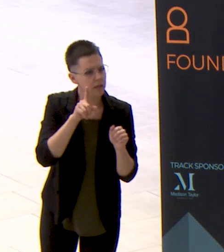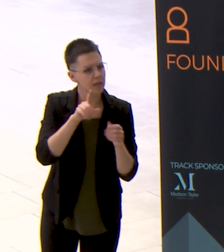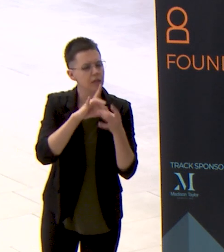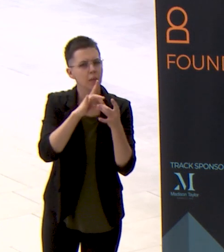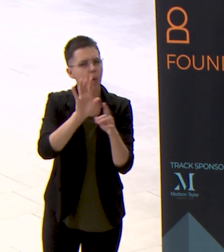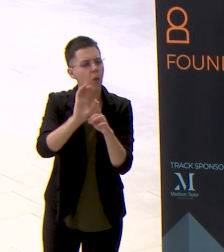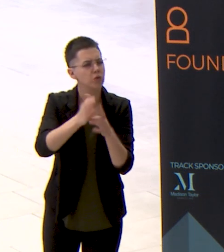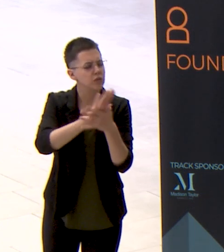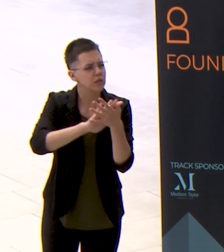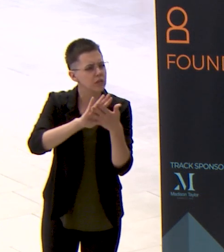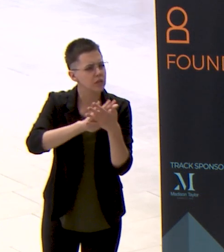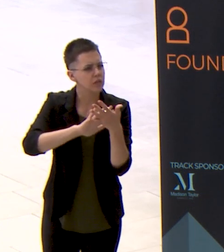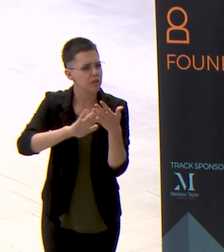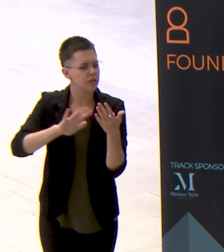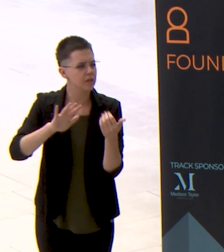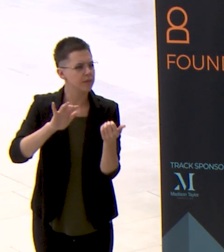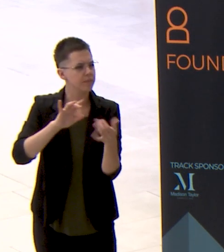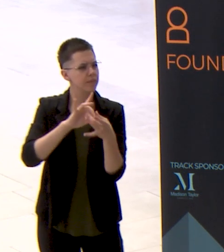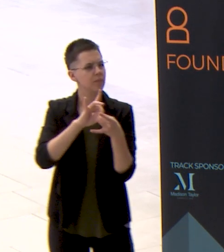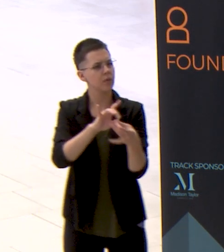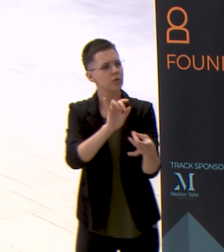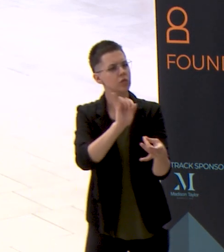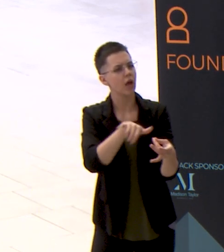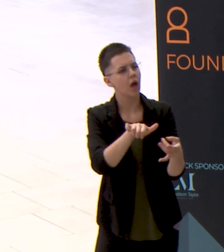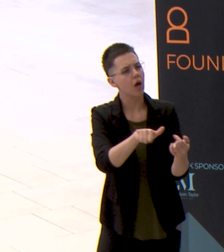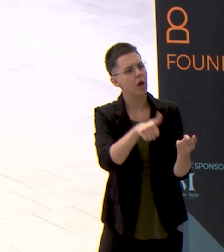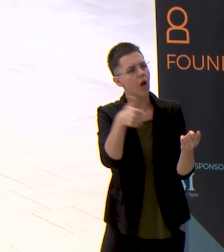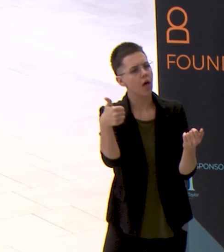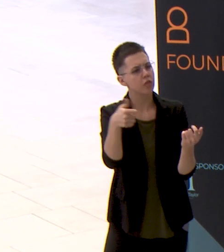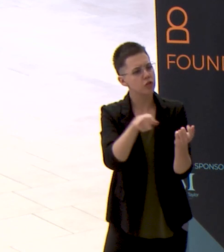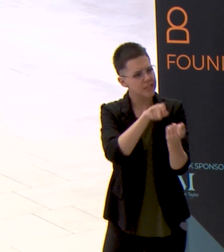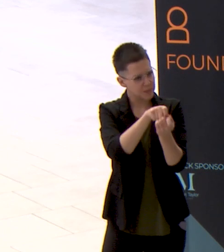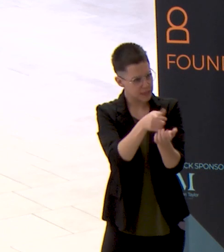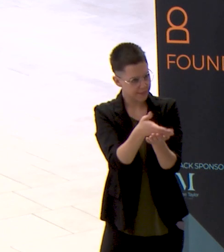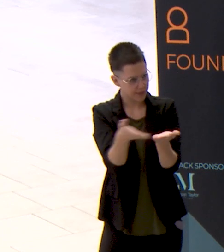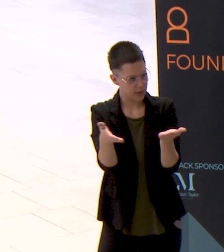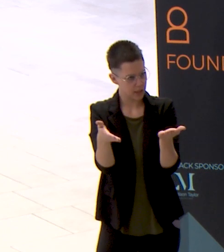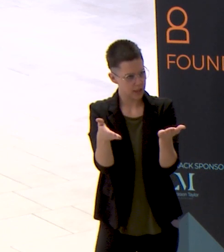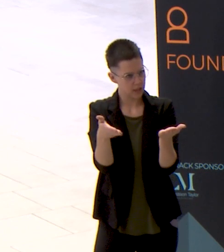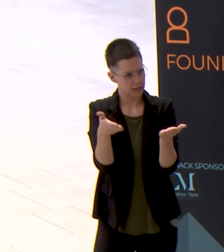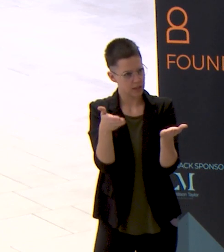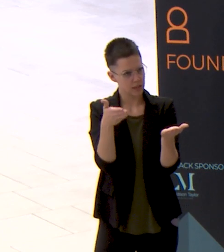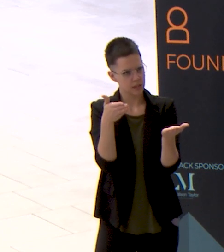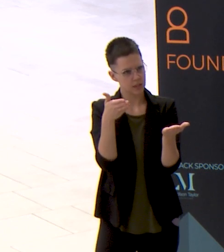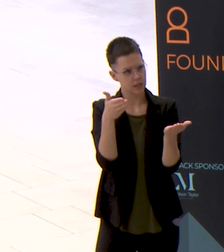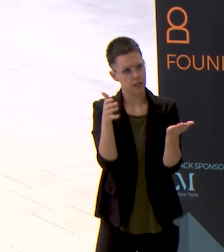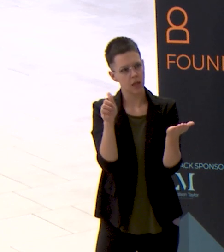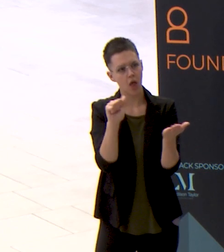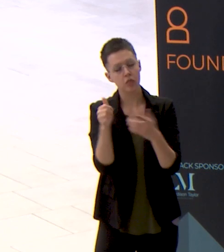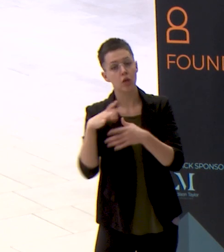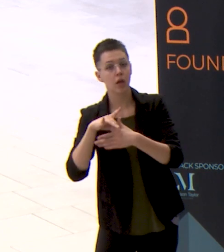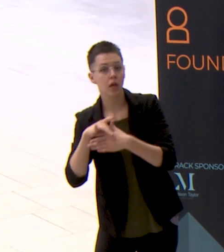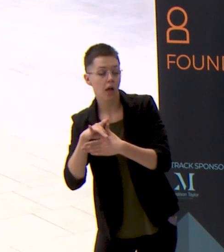So keying off of that, I'm wondering, are there other specific things in the specifics of your content